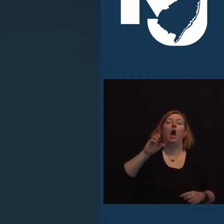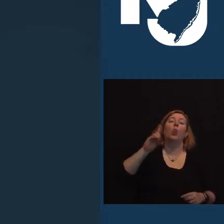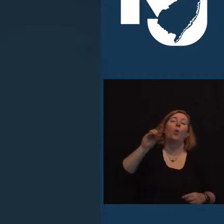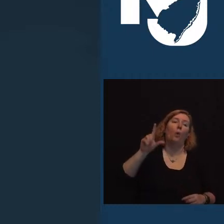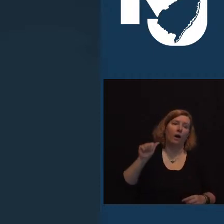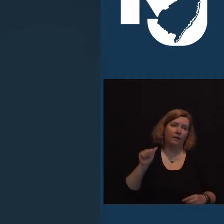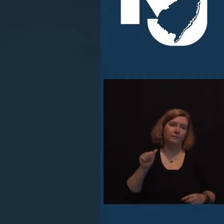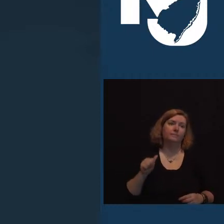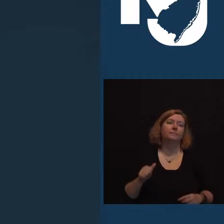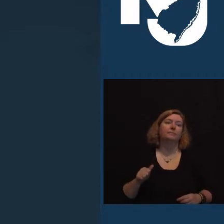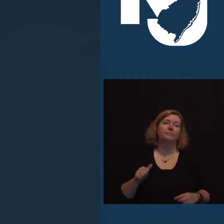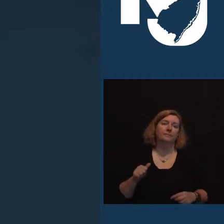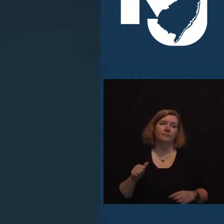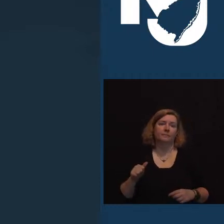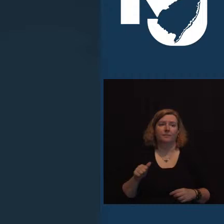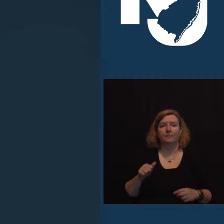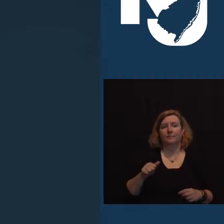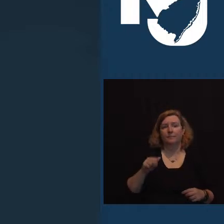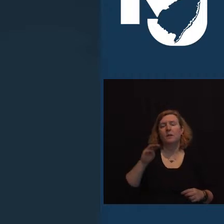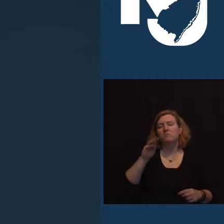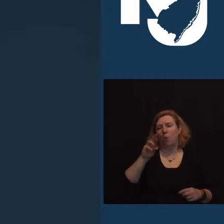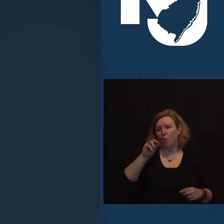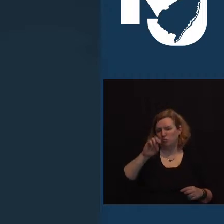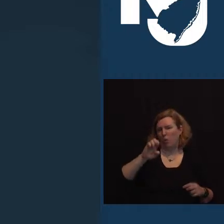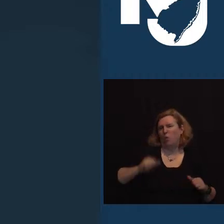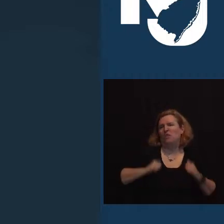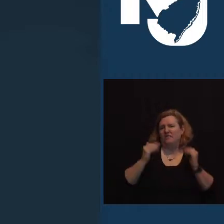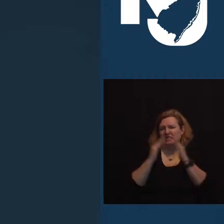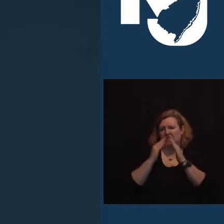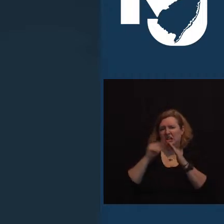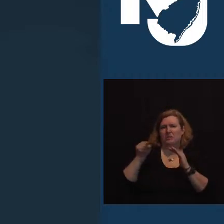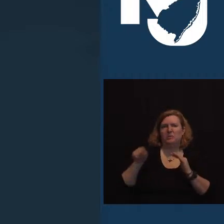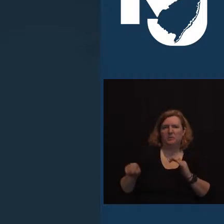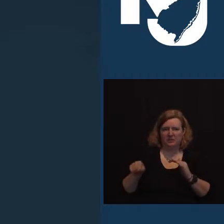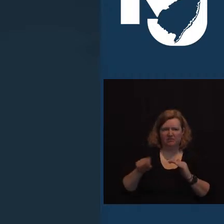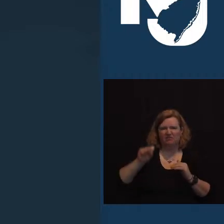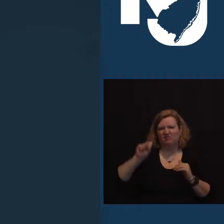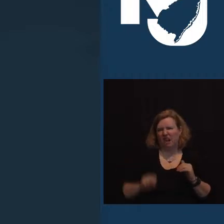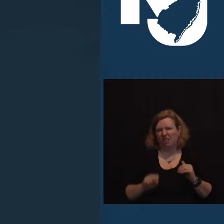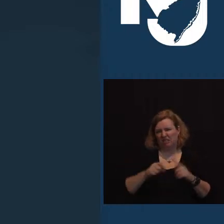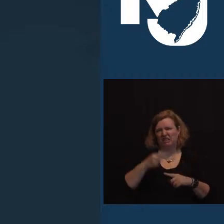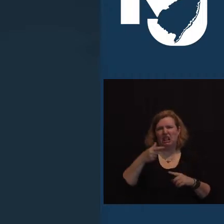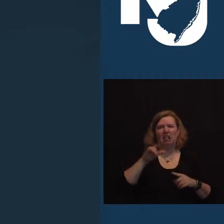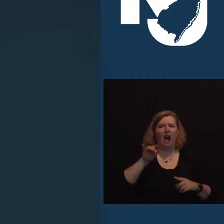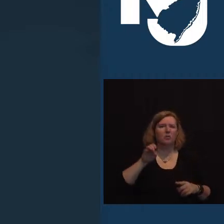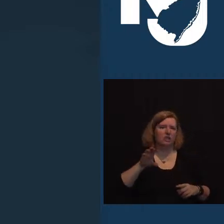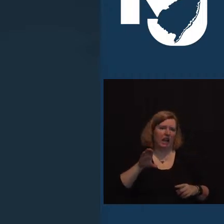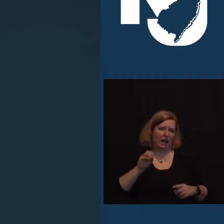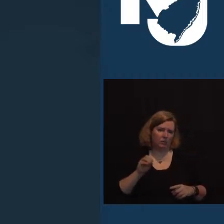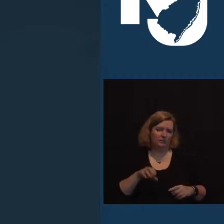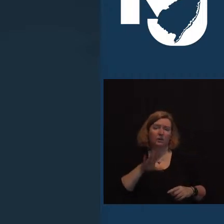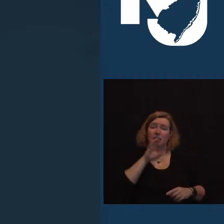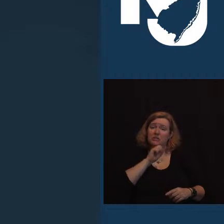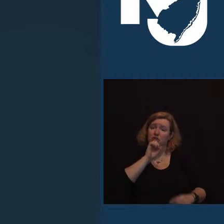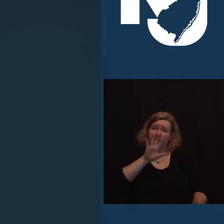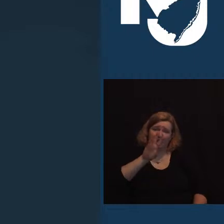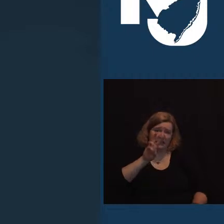of Monroe Township in Gloucester County, and Anne Marie was just 56 years old when she passed away 2 weeks